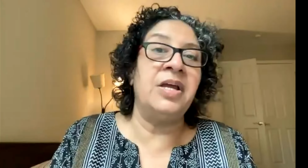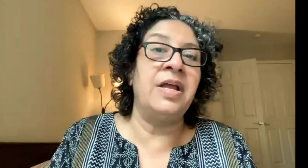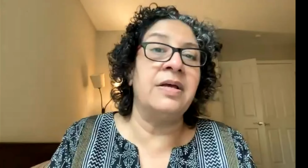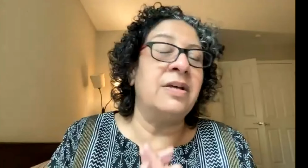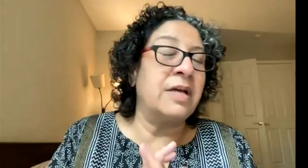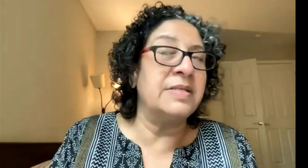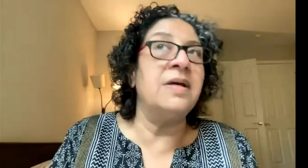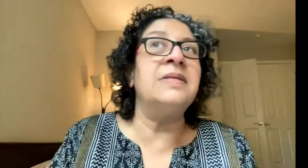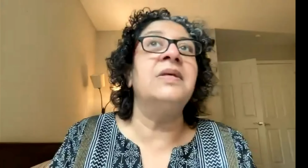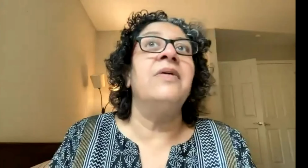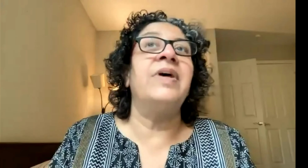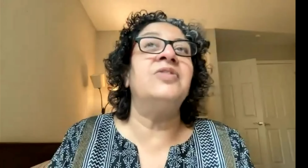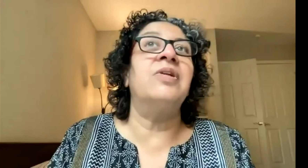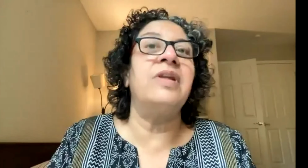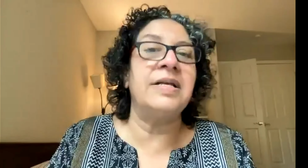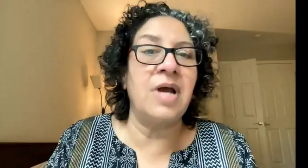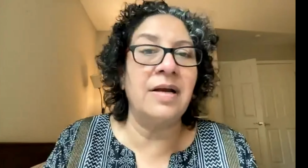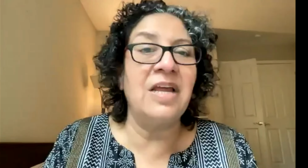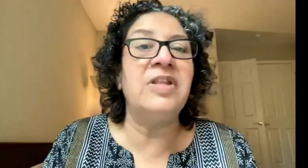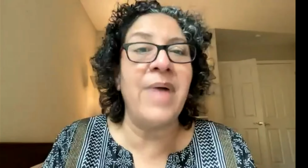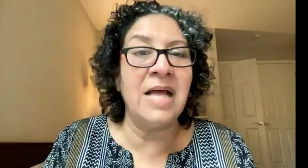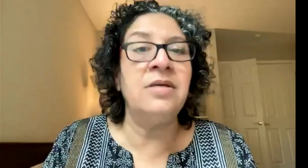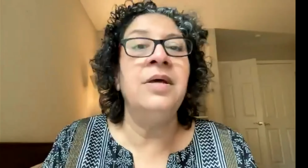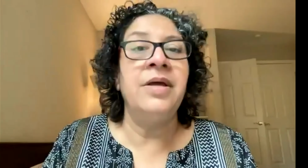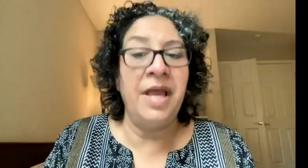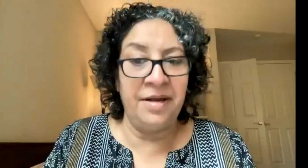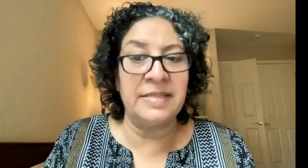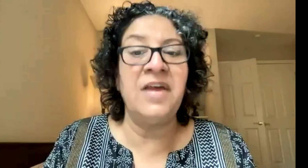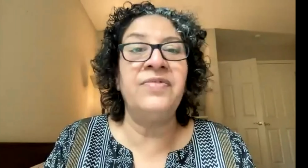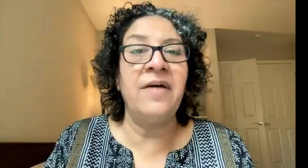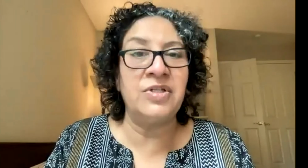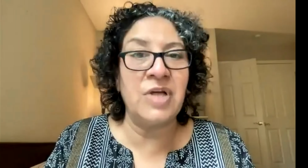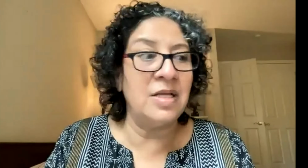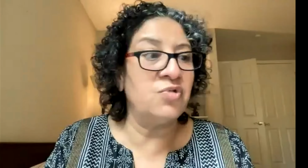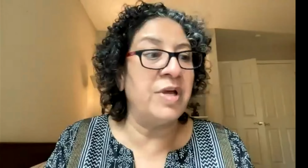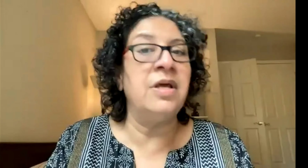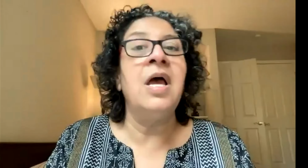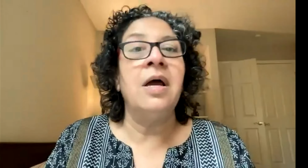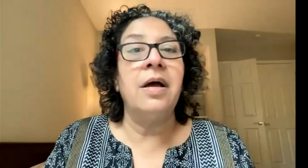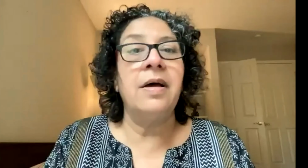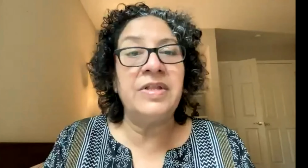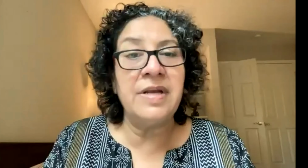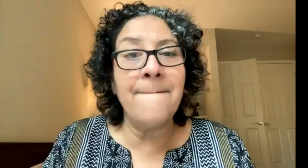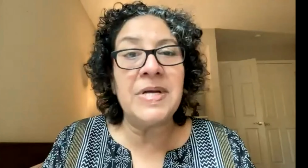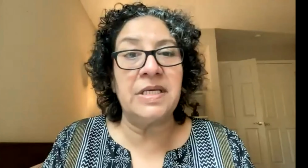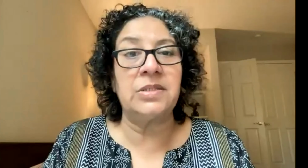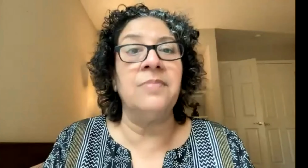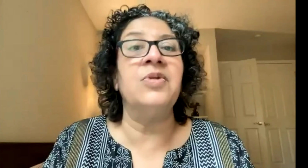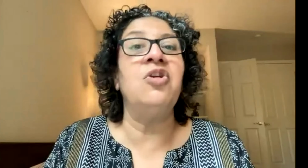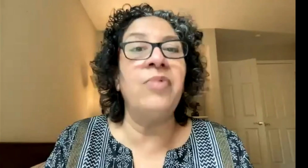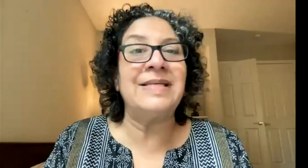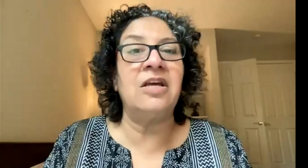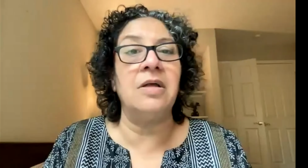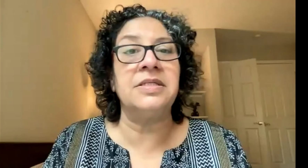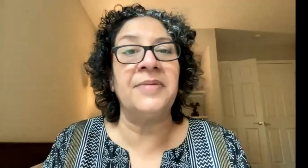the area, the concerns where the children are struggling with math areas. If they have a challenge with the number